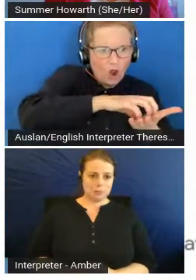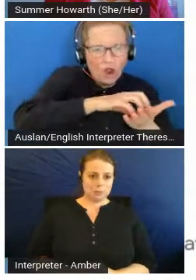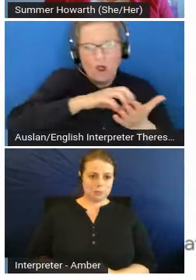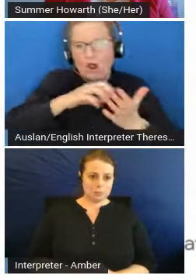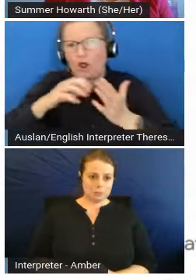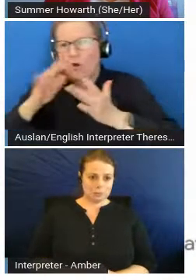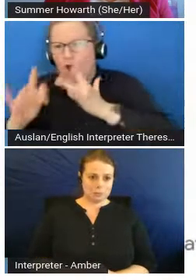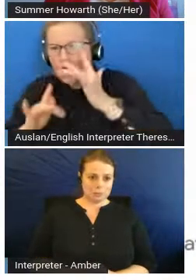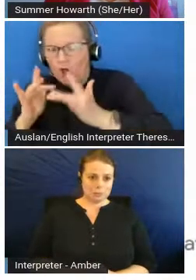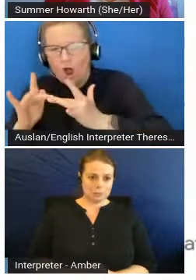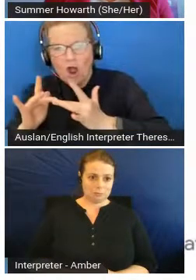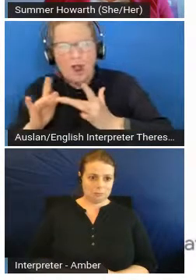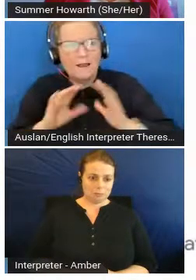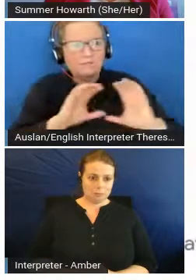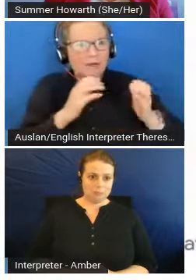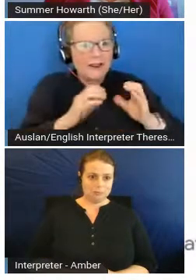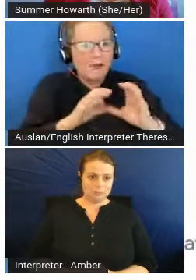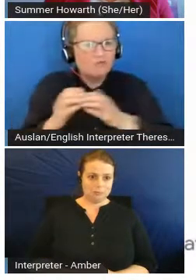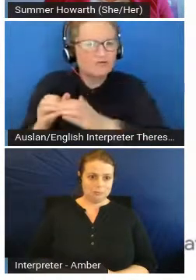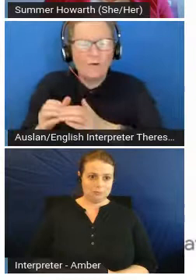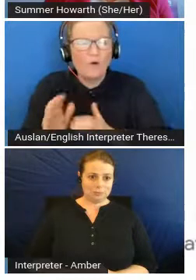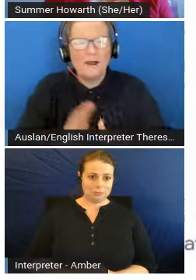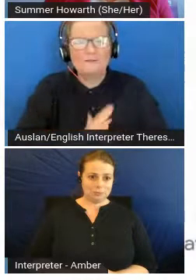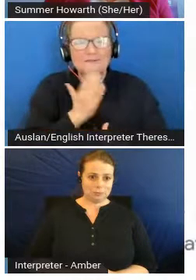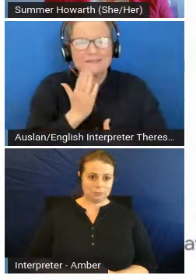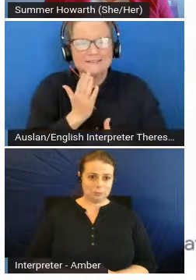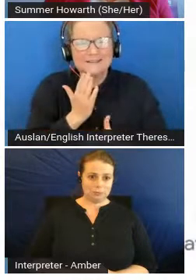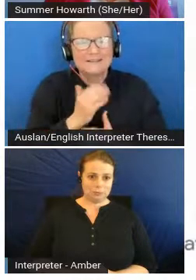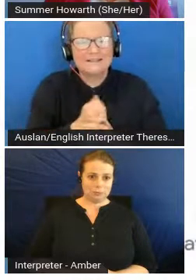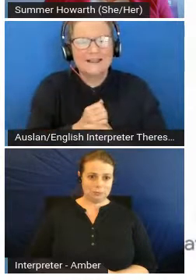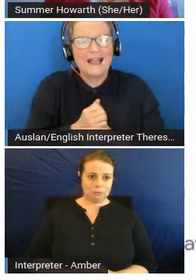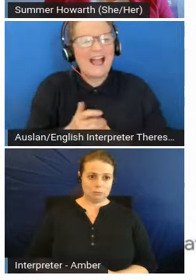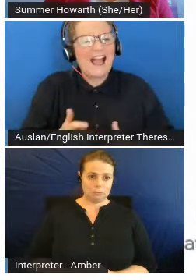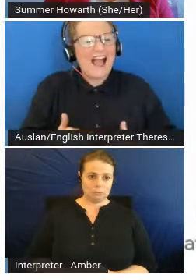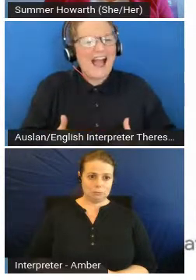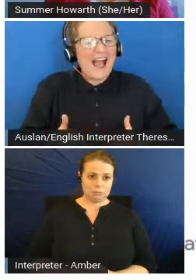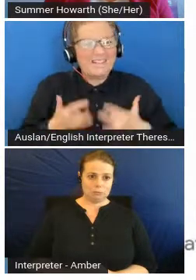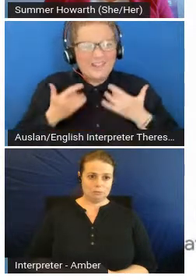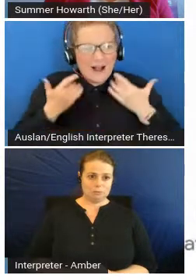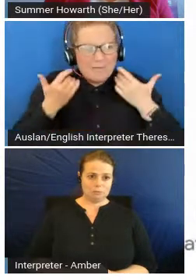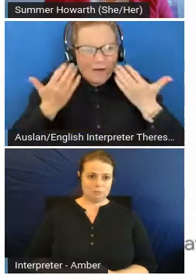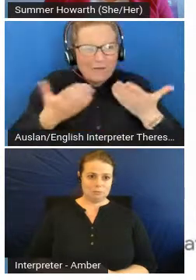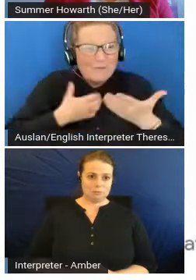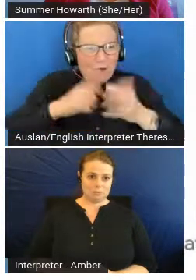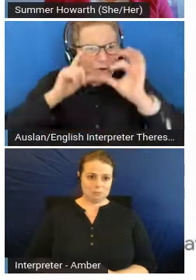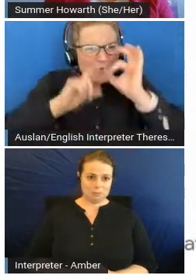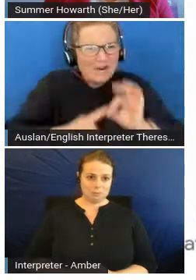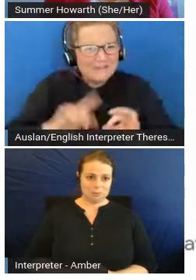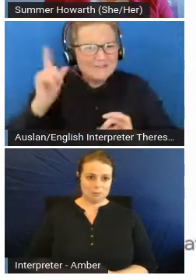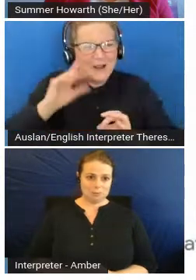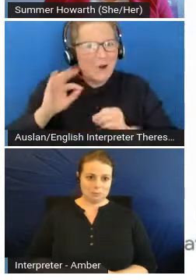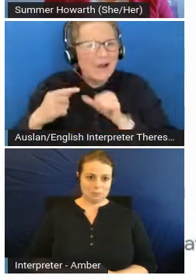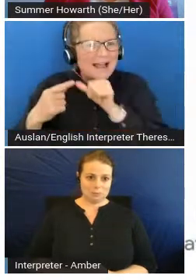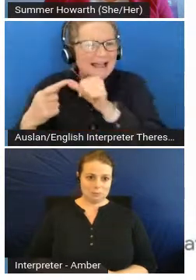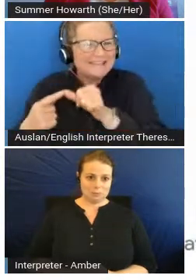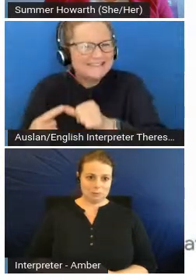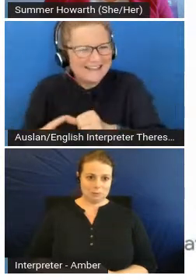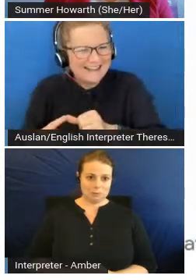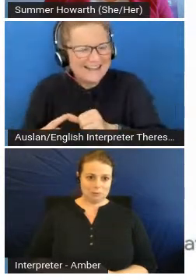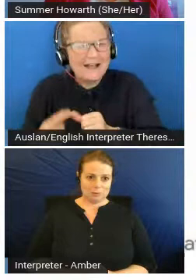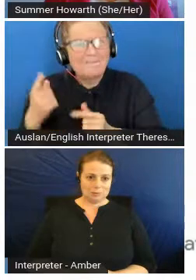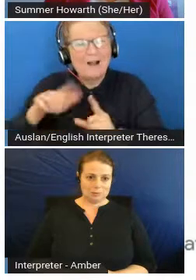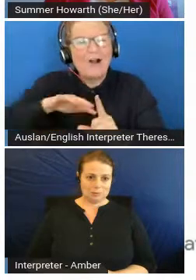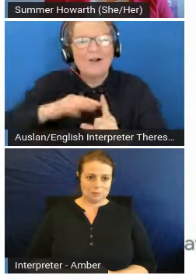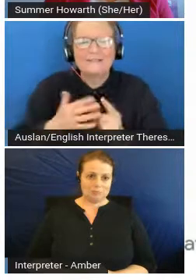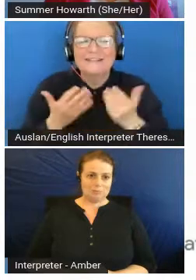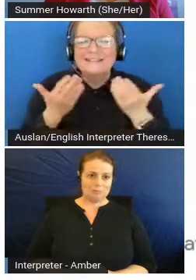of really interesting questions and challenges. I feel like we're giving more questions than answers today, but the whole idea is it's contextual. I think